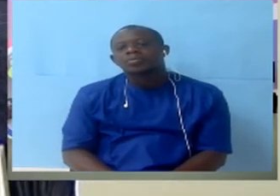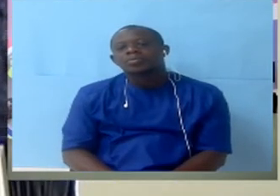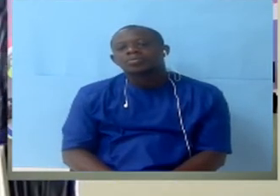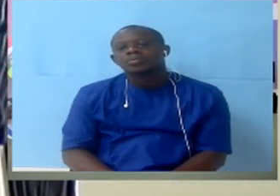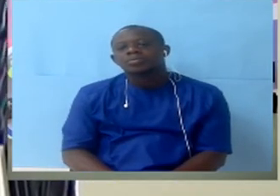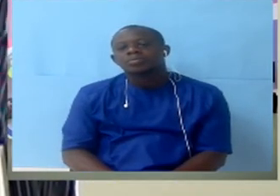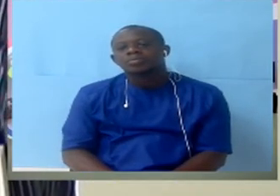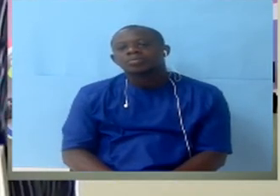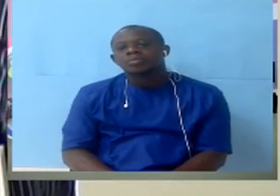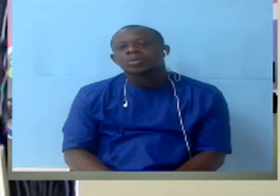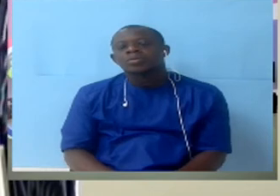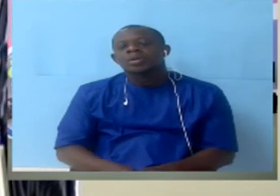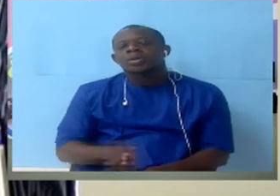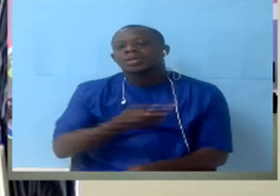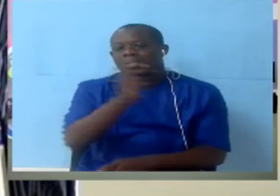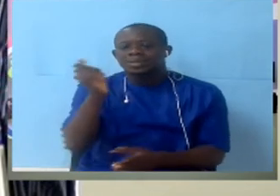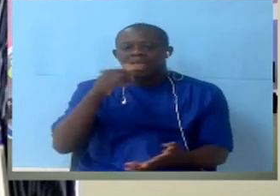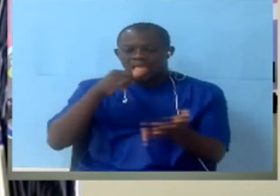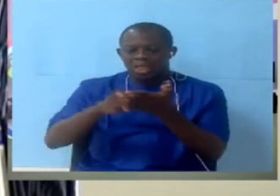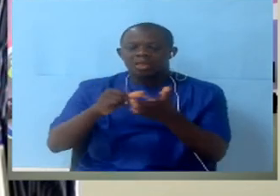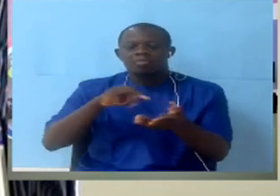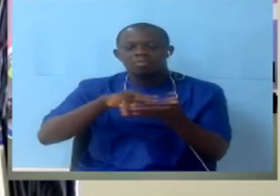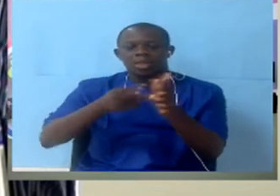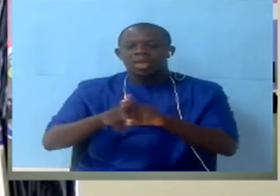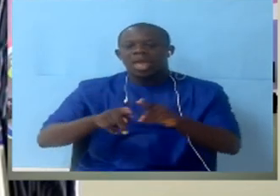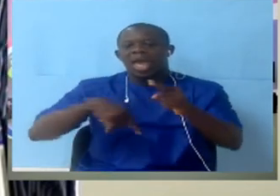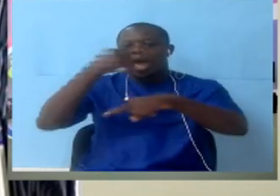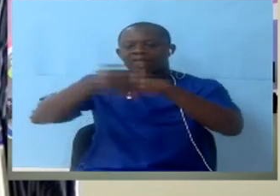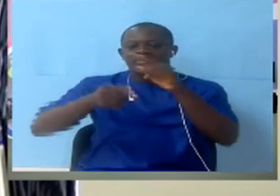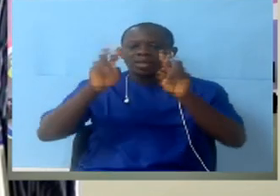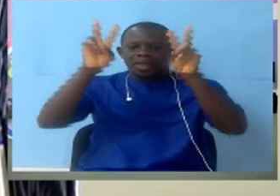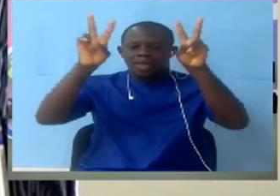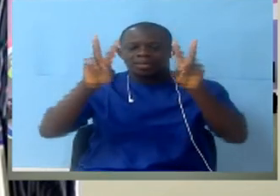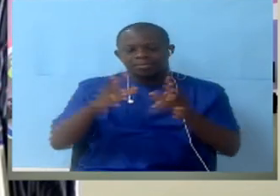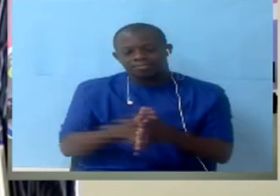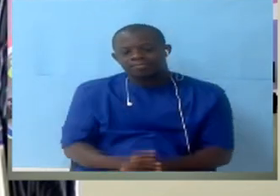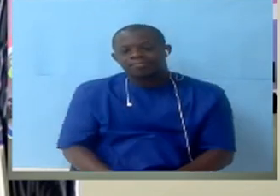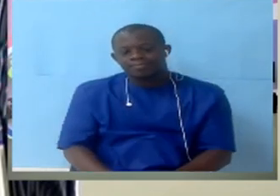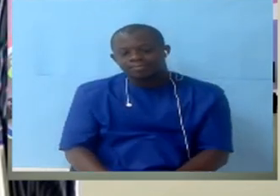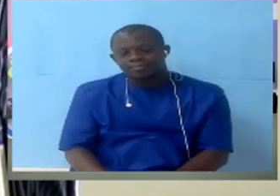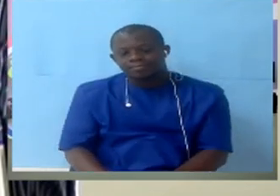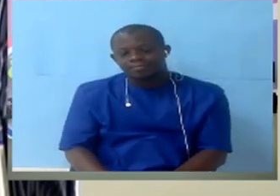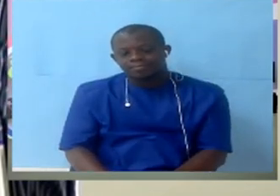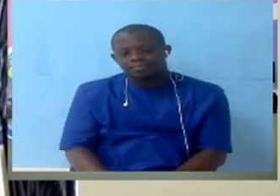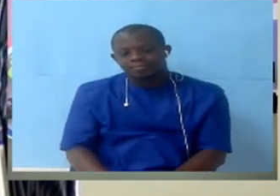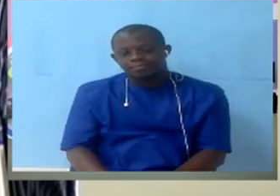must be post Jame. But the letter will be after the Jamila Wato Kolalum.